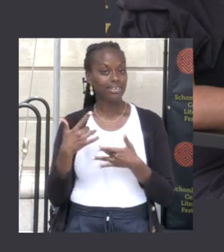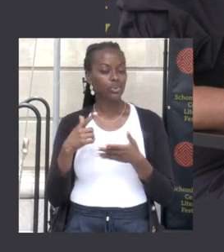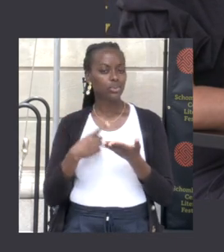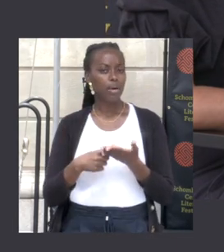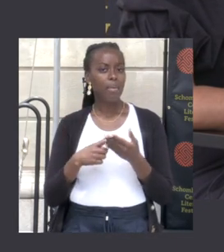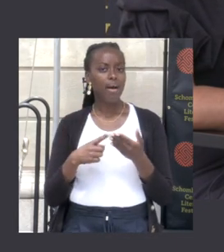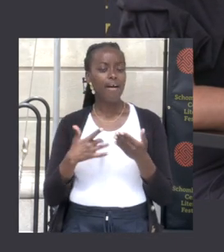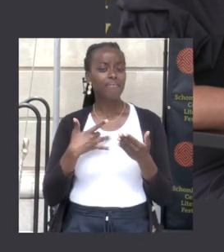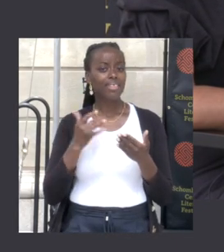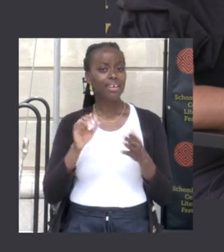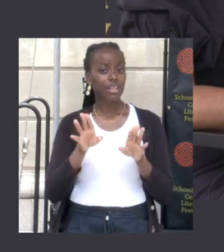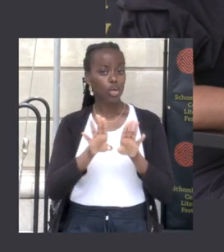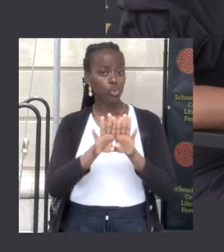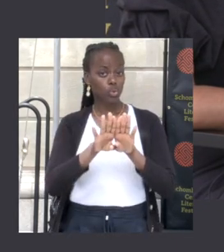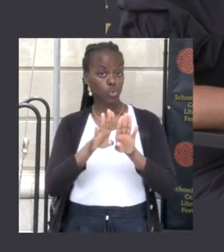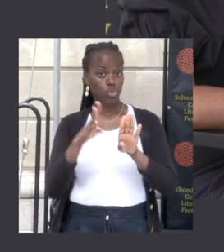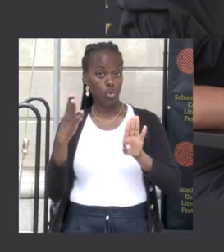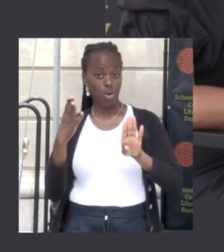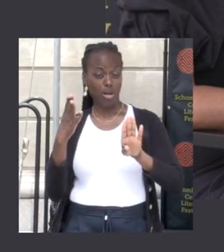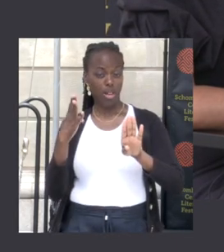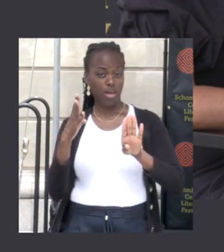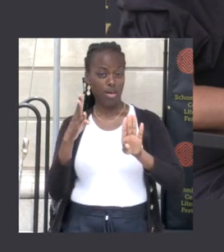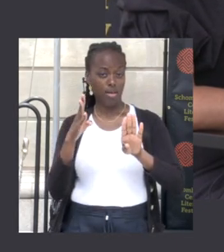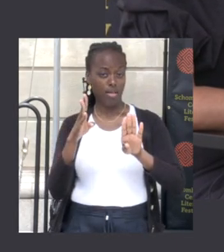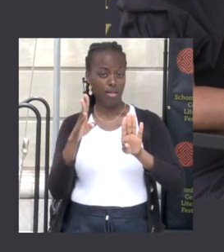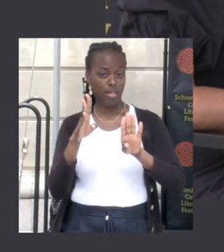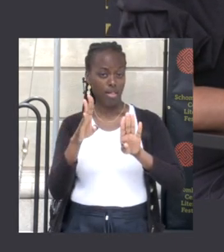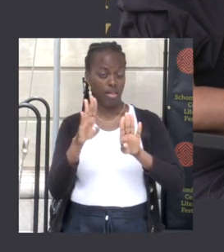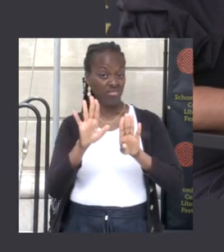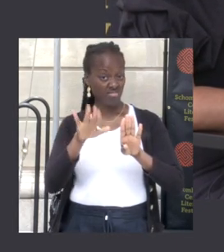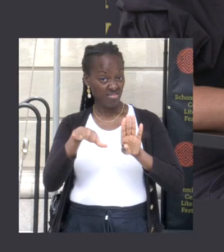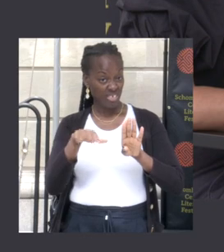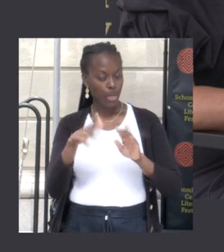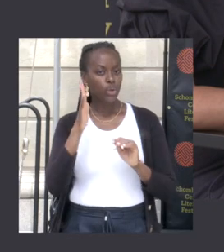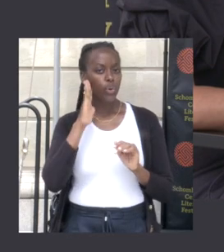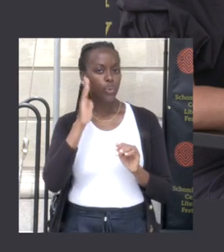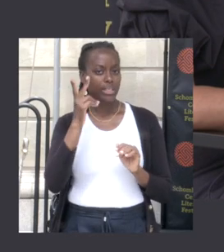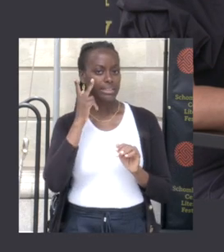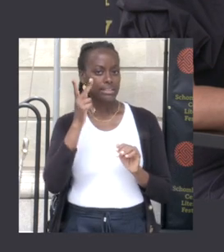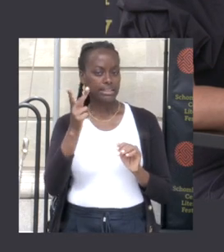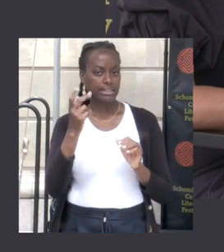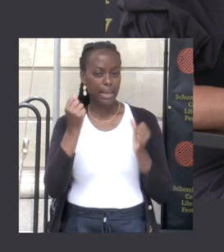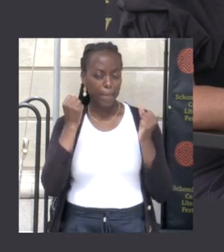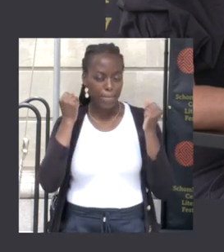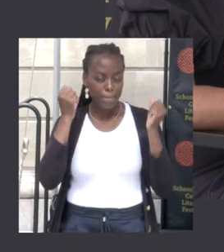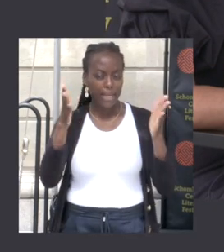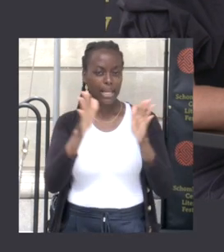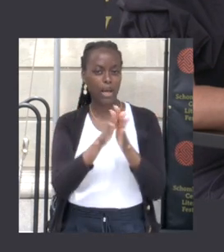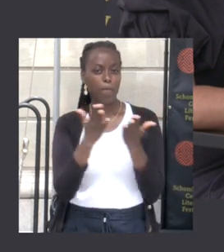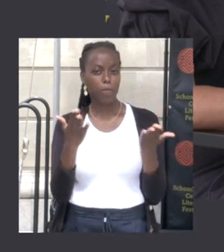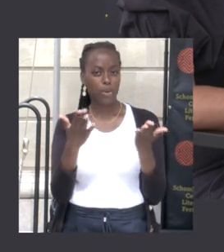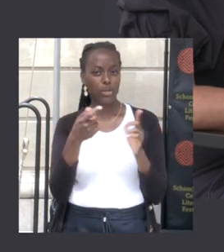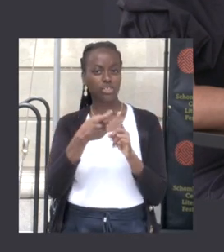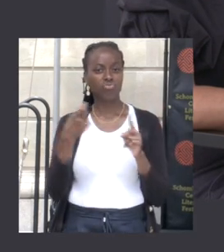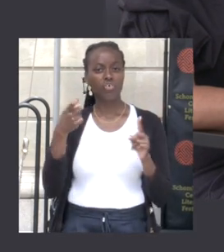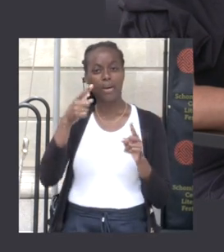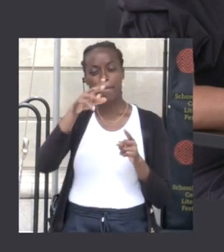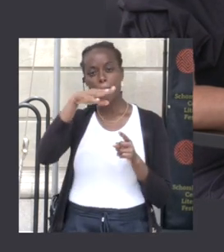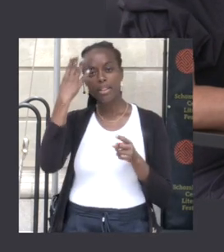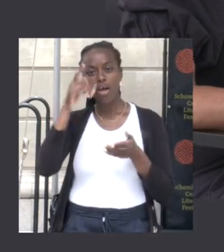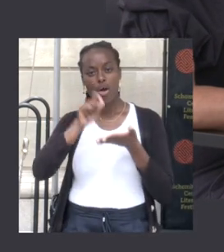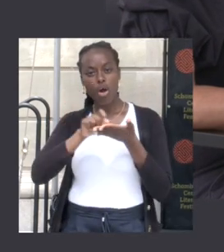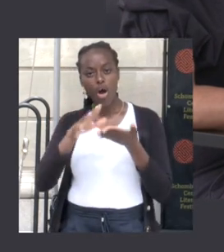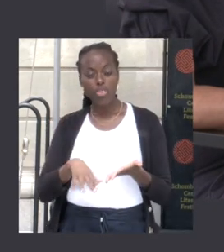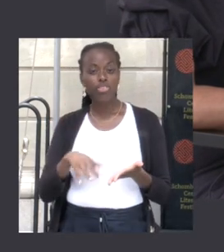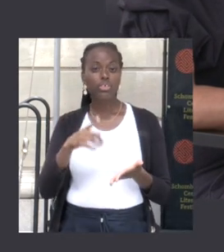like that door has been closing, because look, you're gonna be seeing a barrage of books by Black authors, whether in